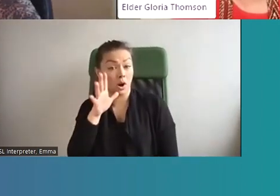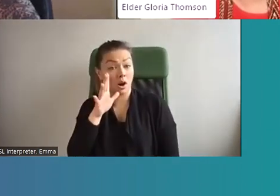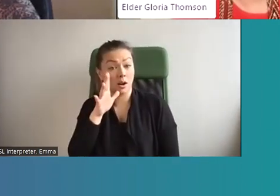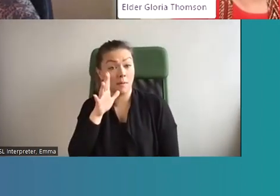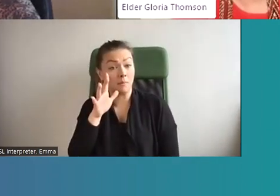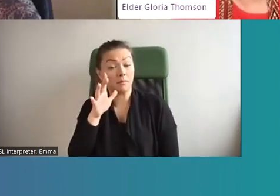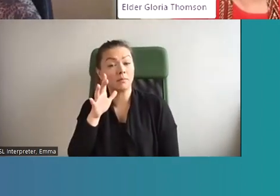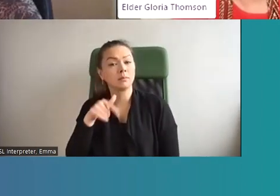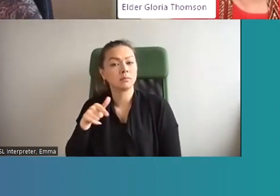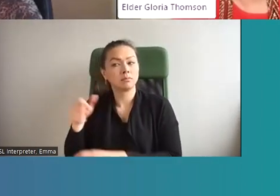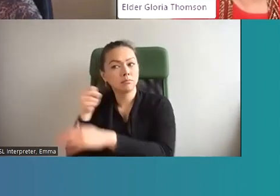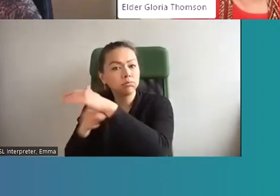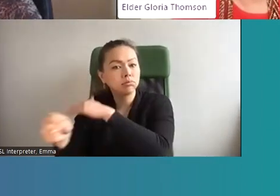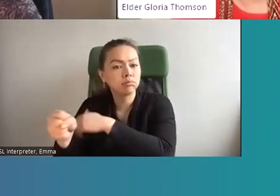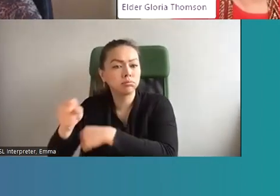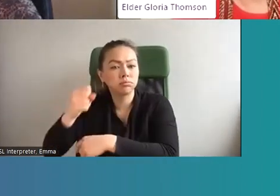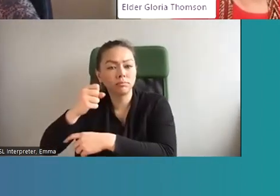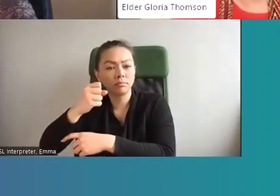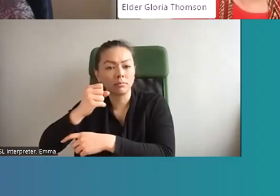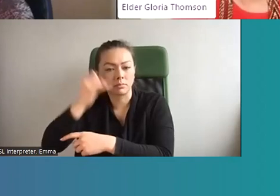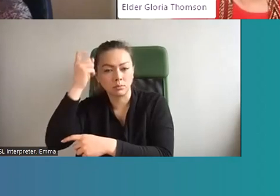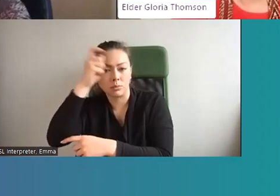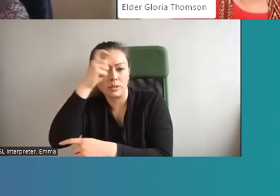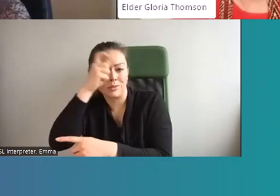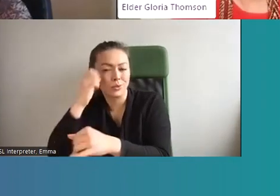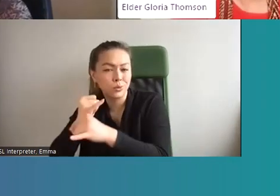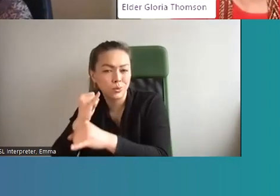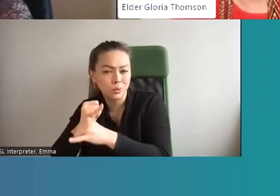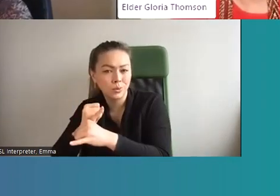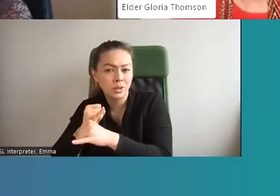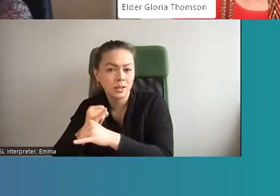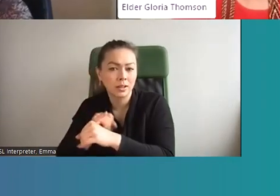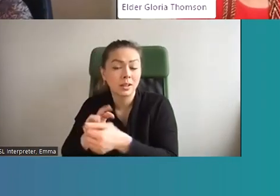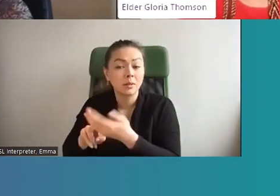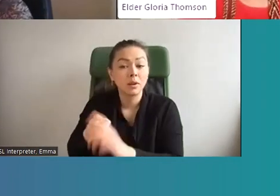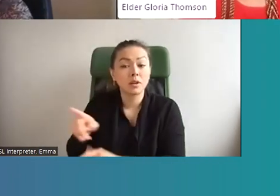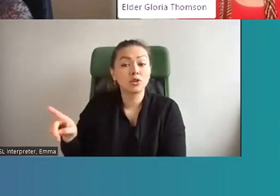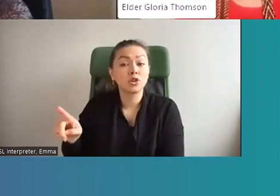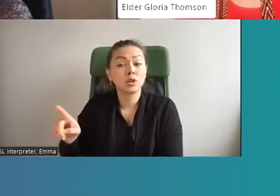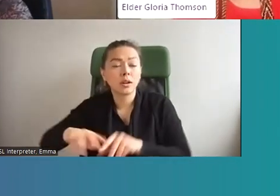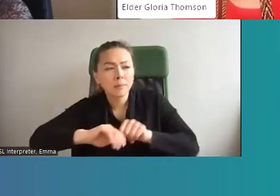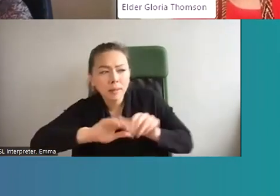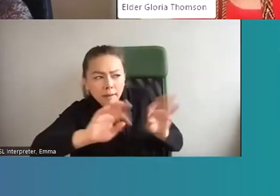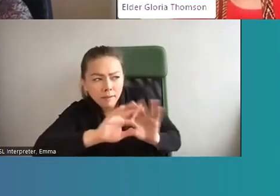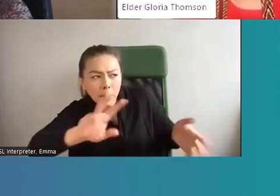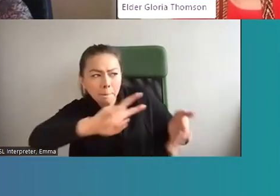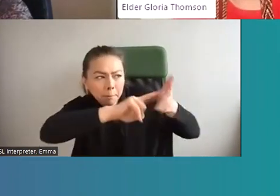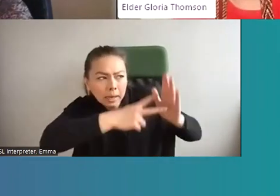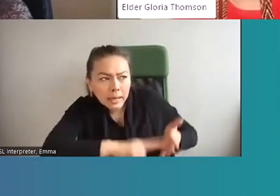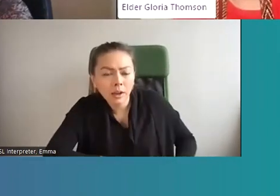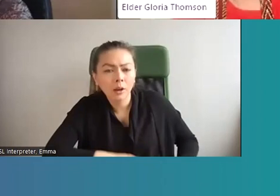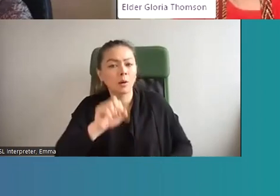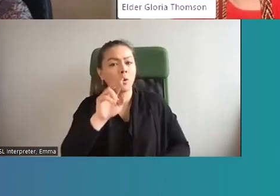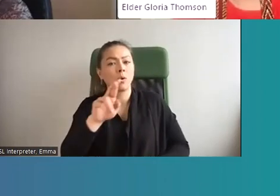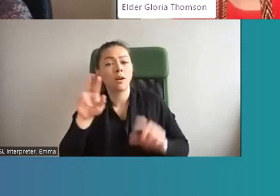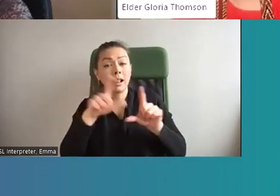never shared too much about language with us or clarified ceremonies. She just told us, if you want to know something,